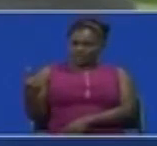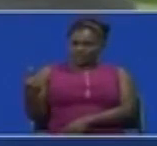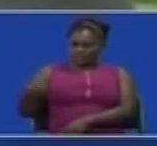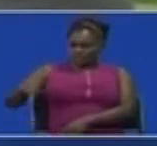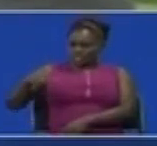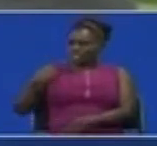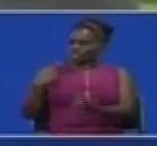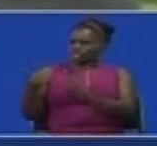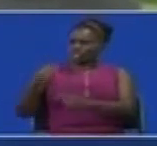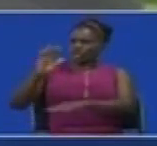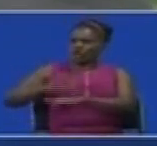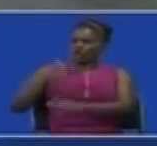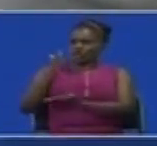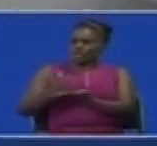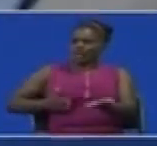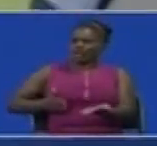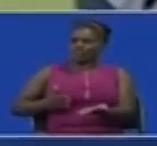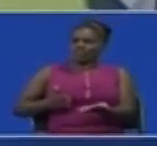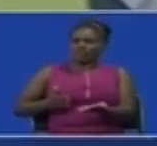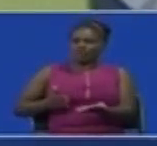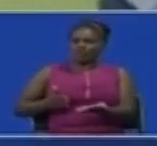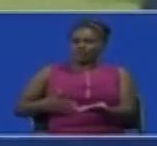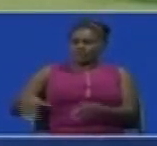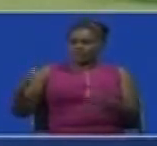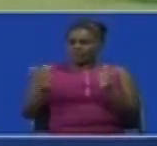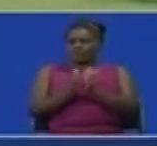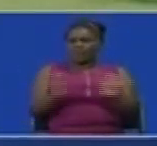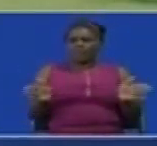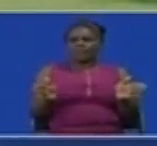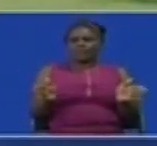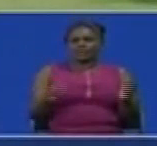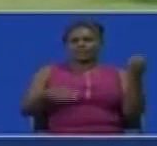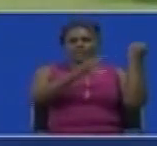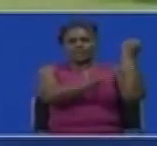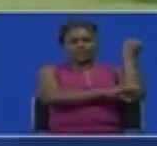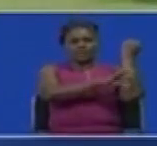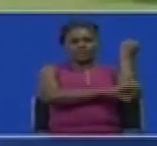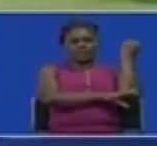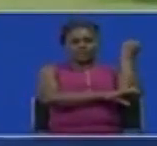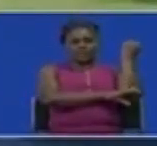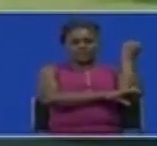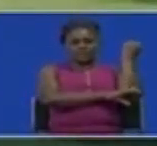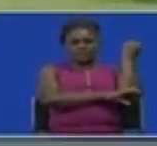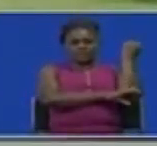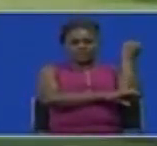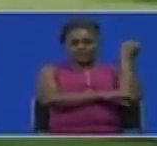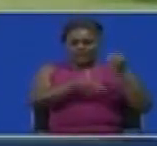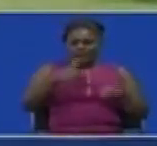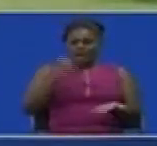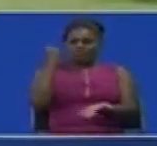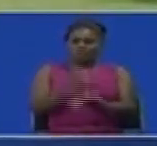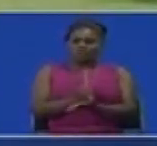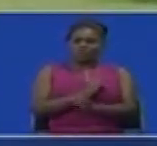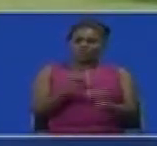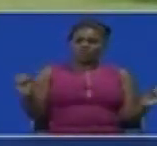behalf of the citizens of this country who may not be holding office, who may not